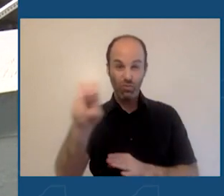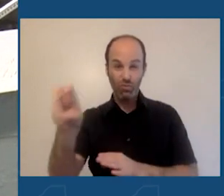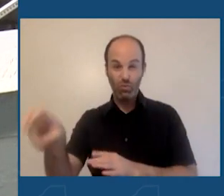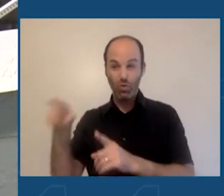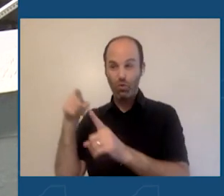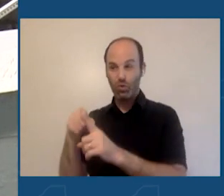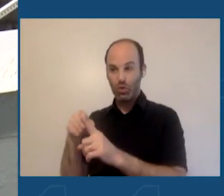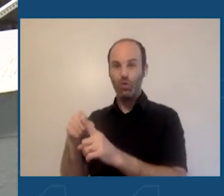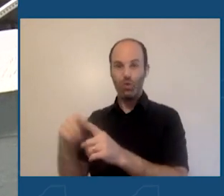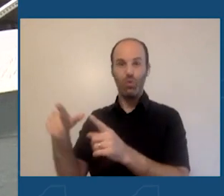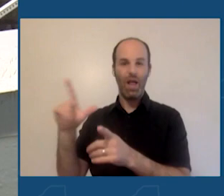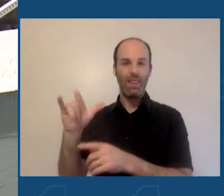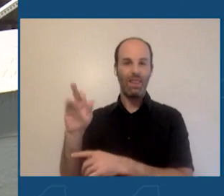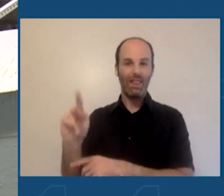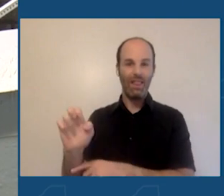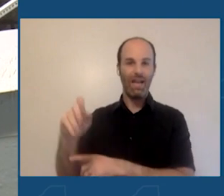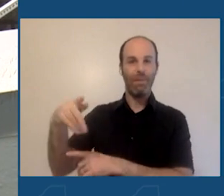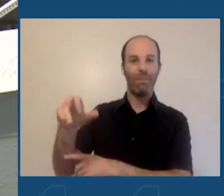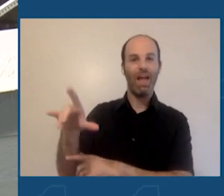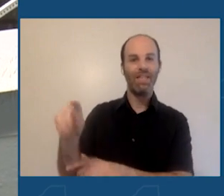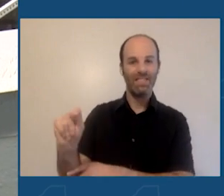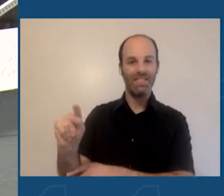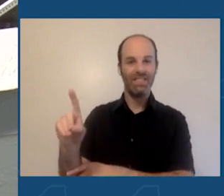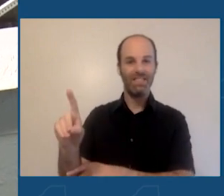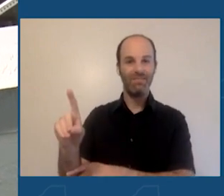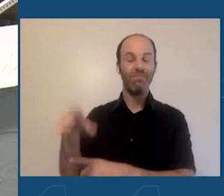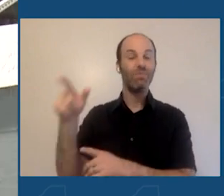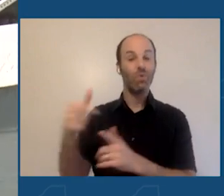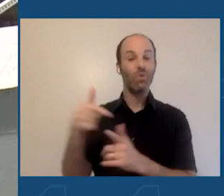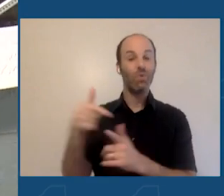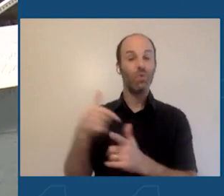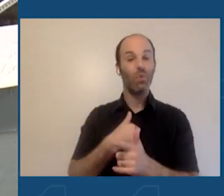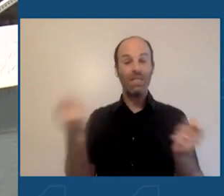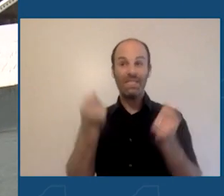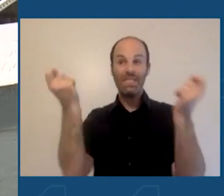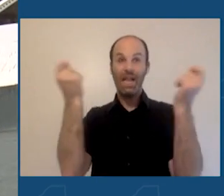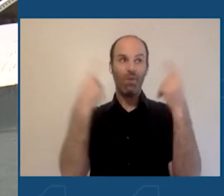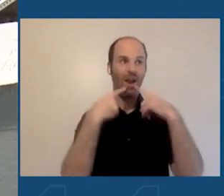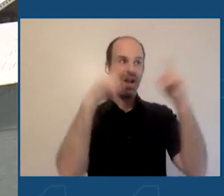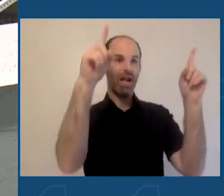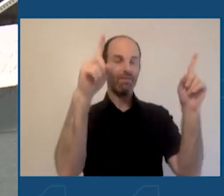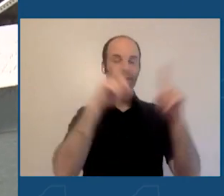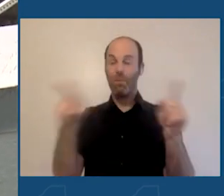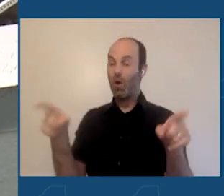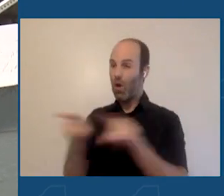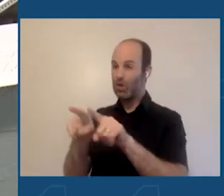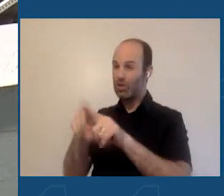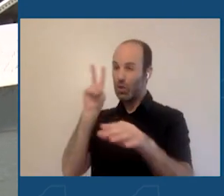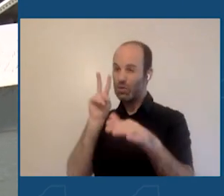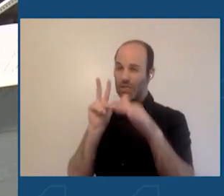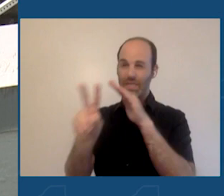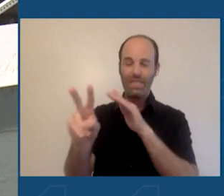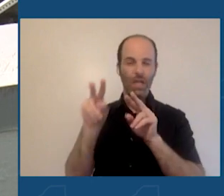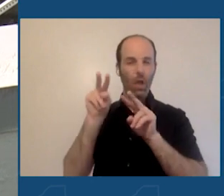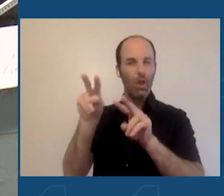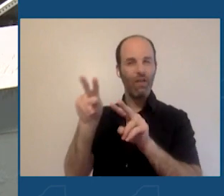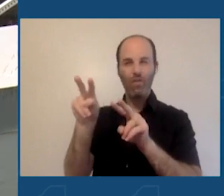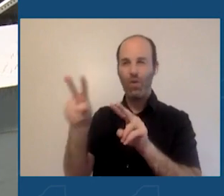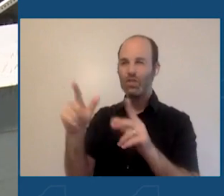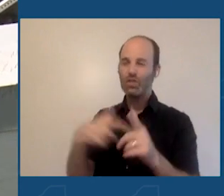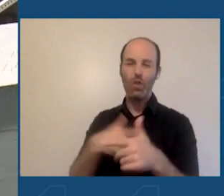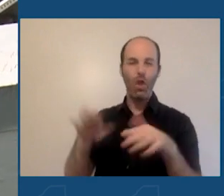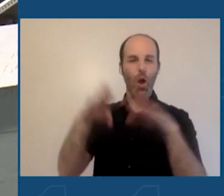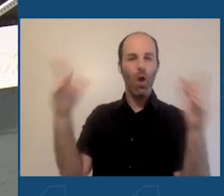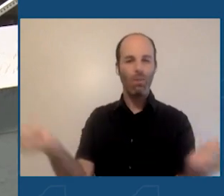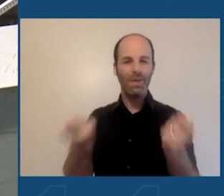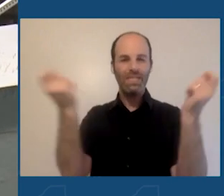we celebrate our accomplishments while simultaneously looking forward to what lies ahead of the opening ceremony. We welcome you to join